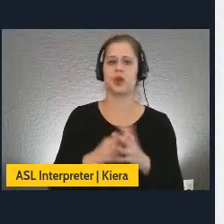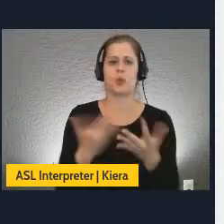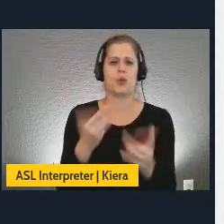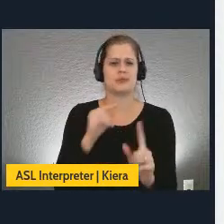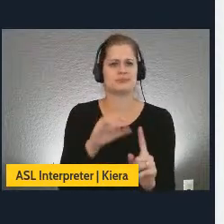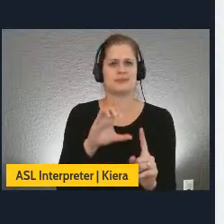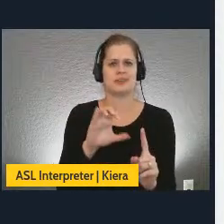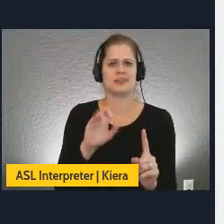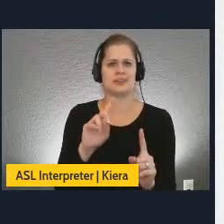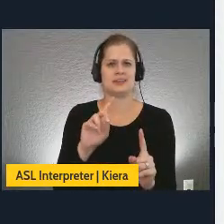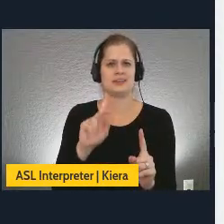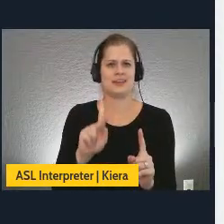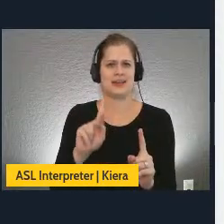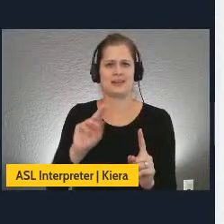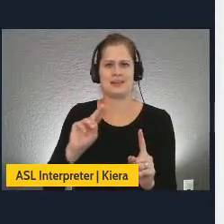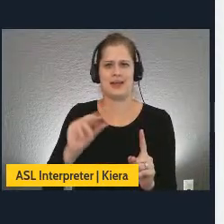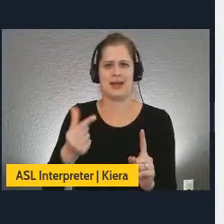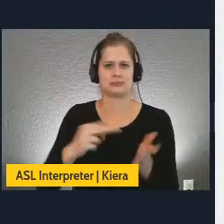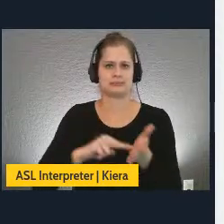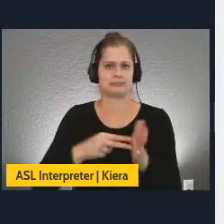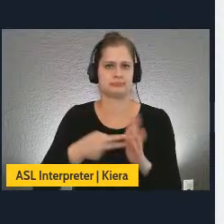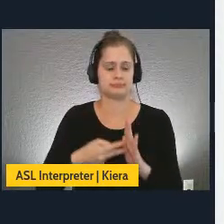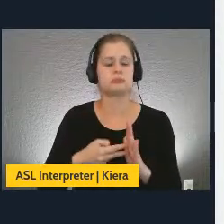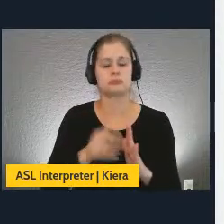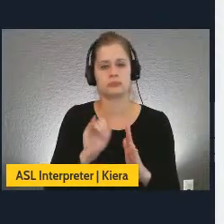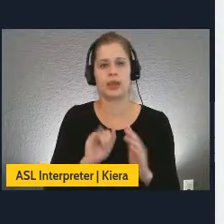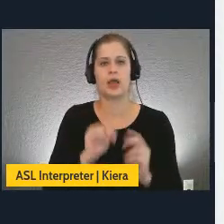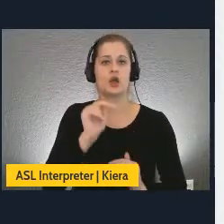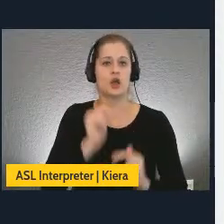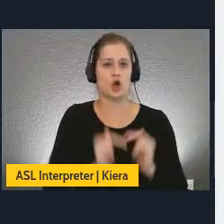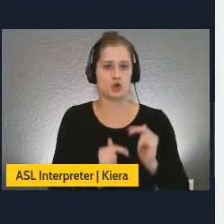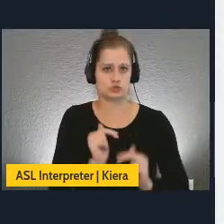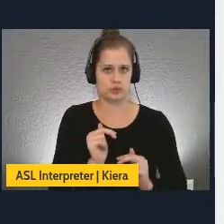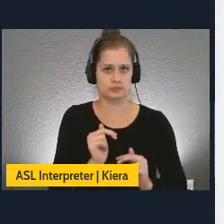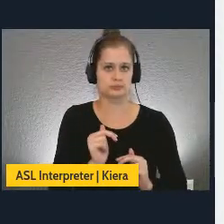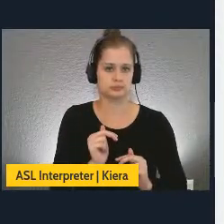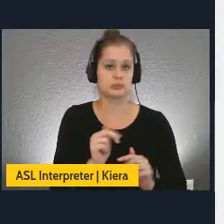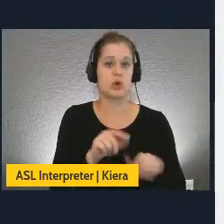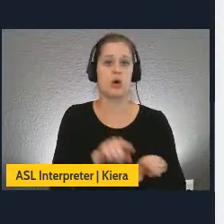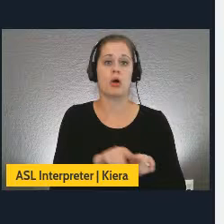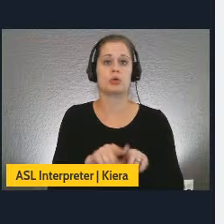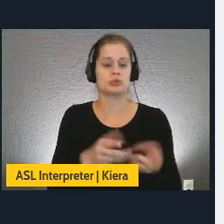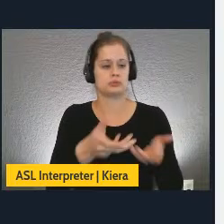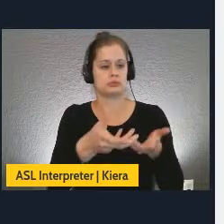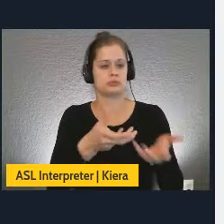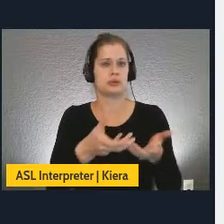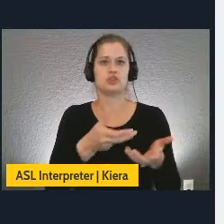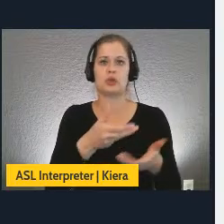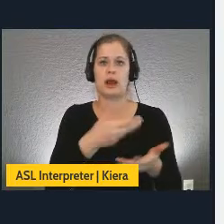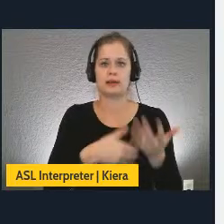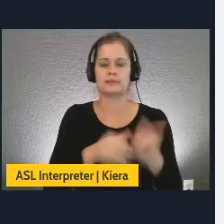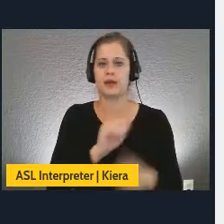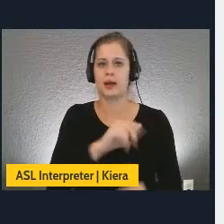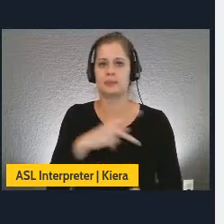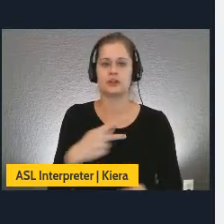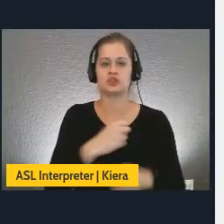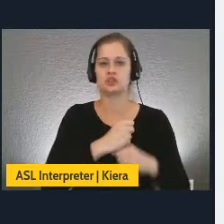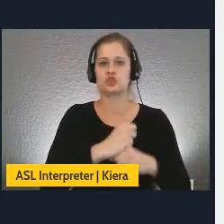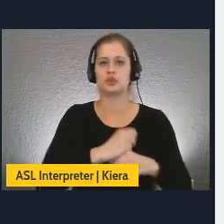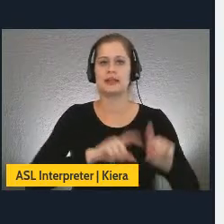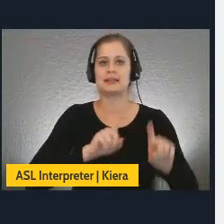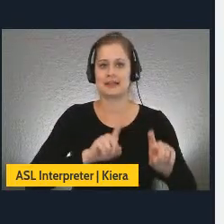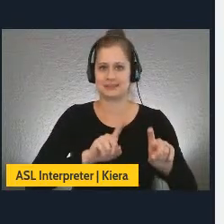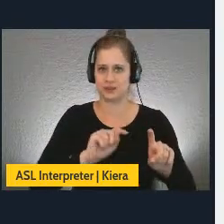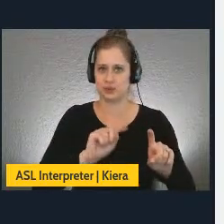CDK-nag? Well, CDK-nag is a construct that is also an interactive application security testing tool.